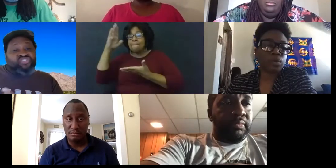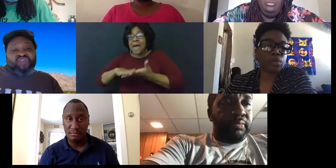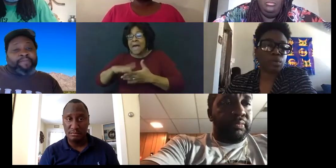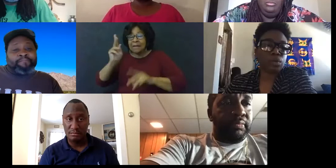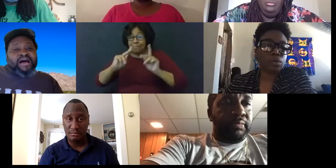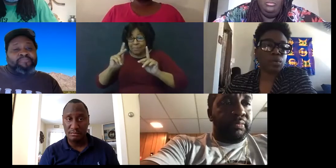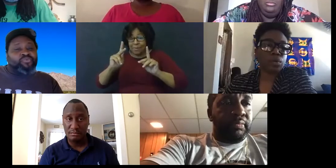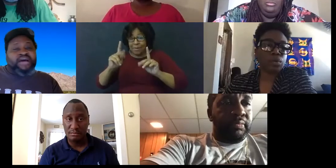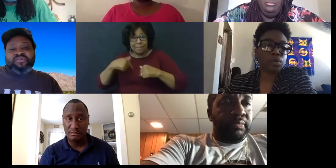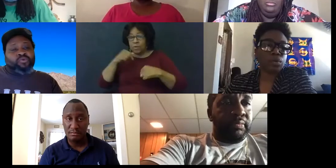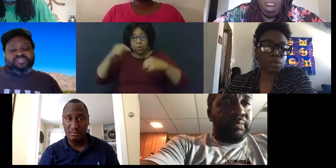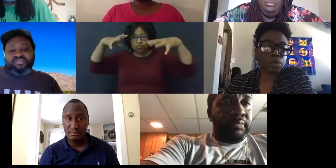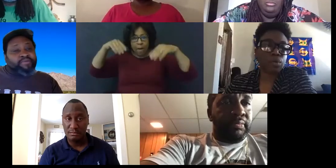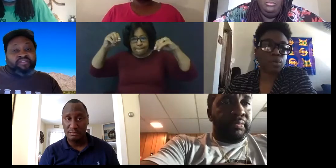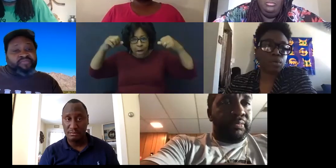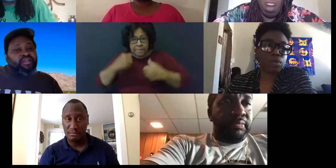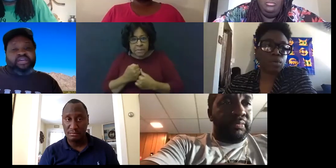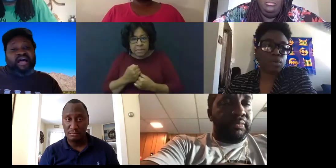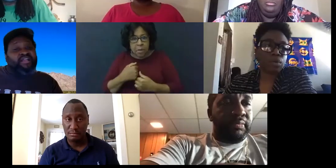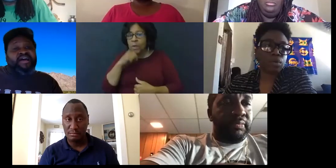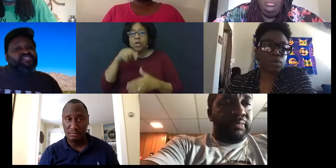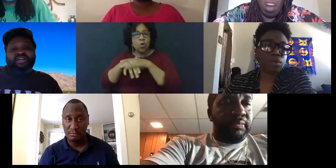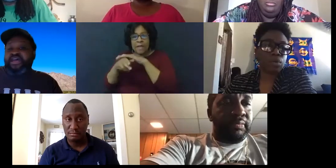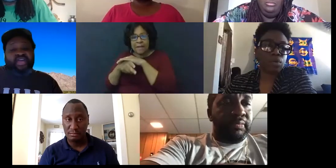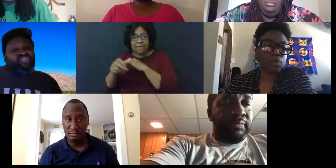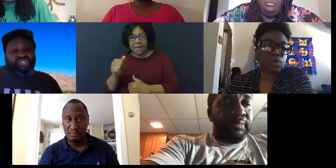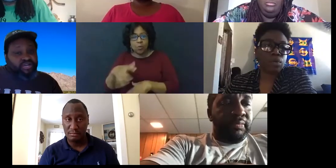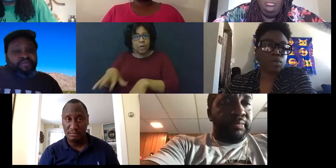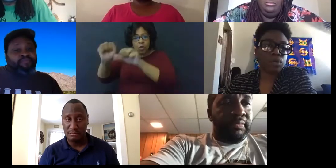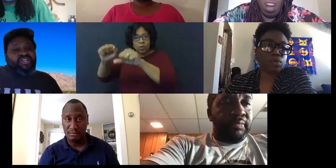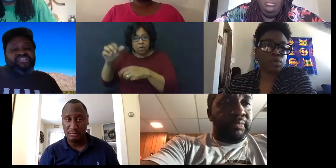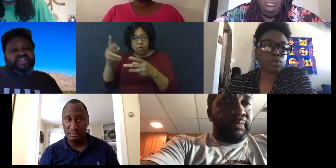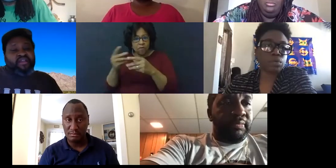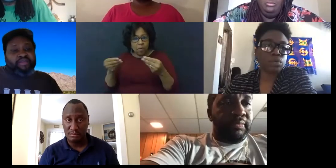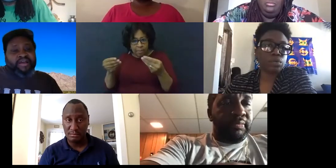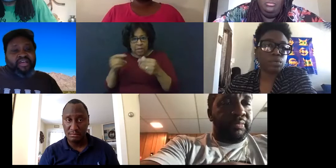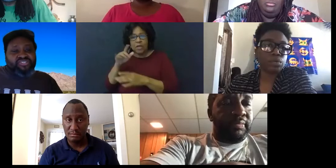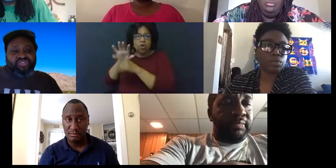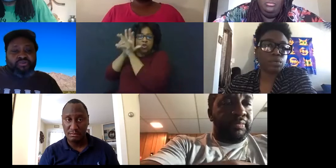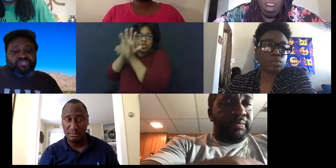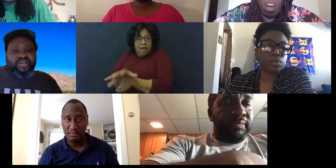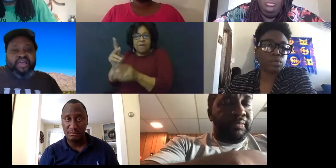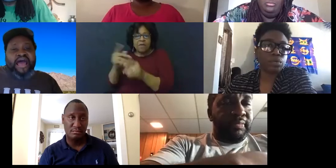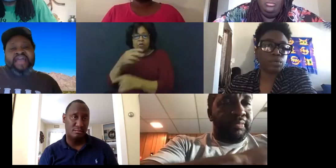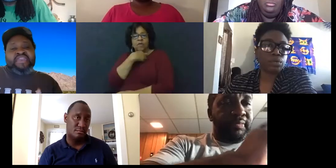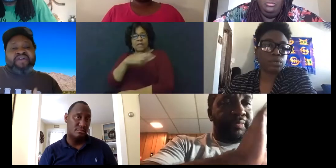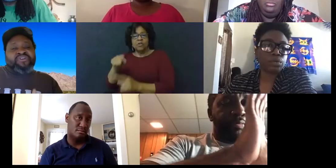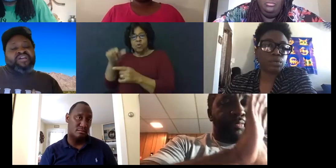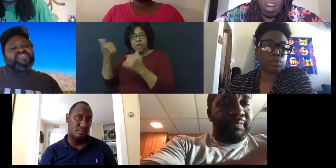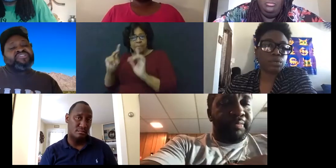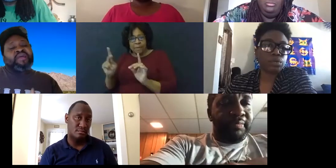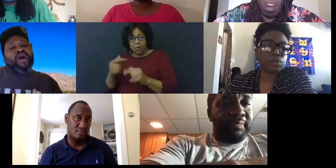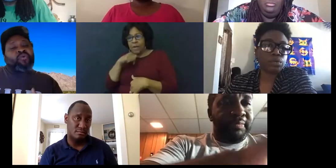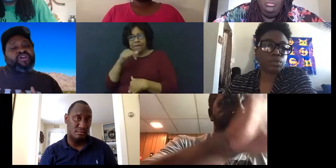the ones dropping bombs, we're not the ones coming and invading and colonizing and shoving religion down anybody else's throats? I never